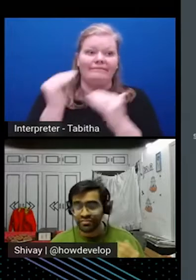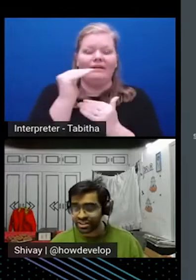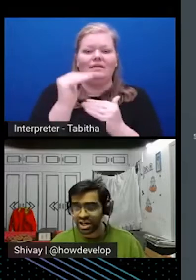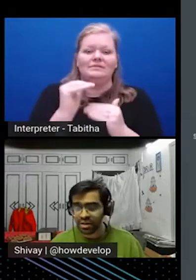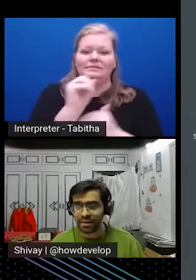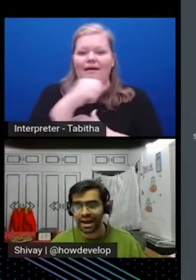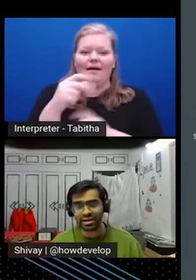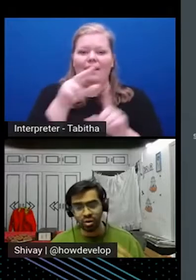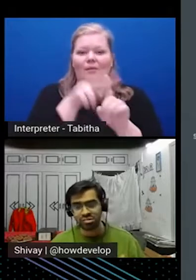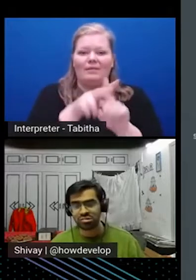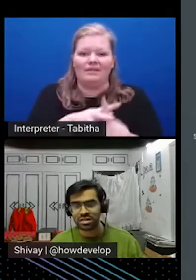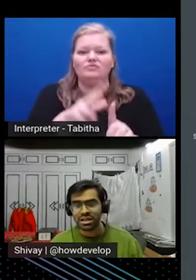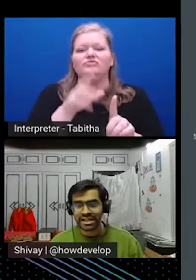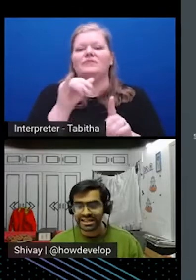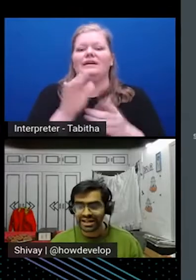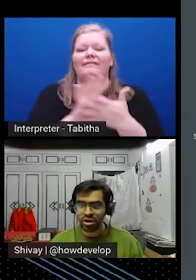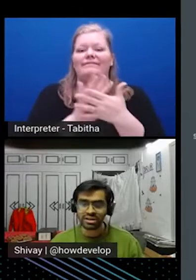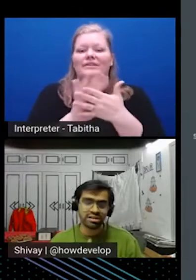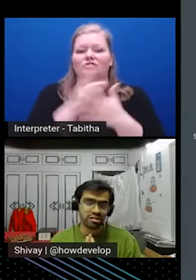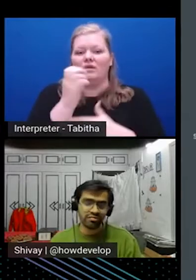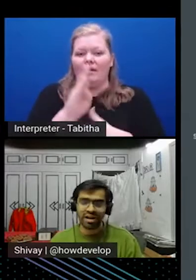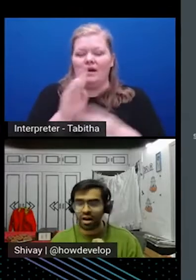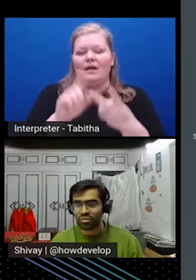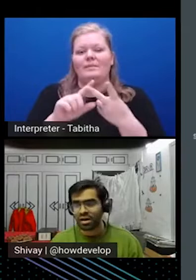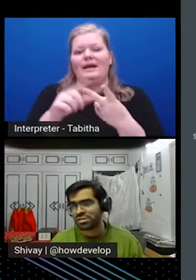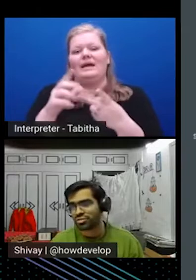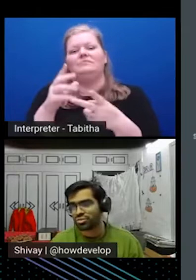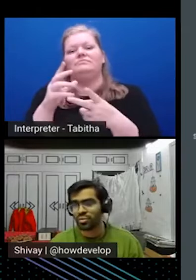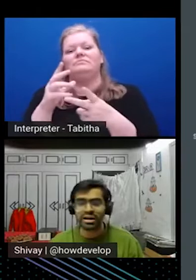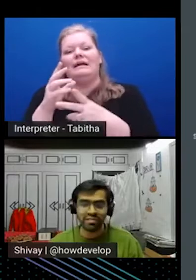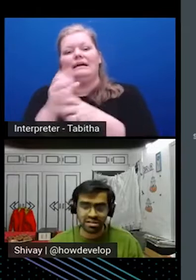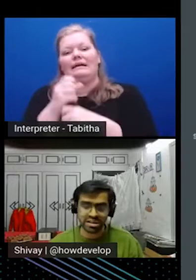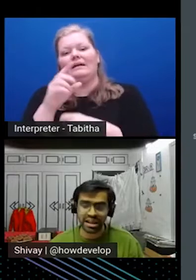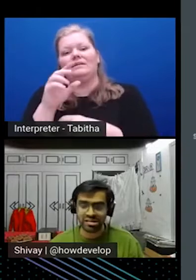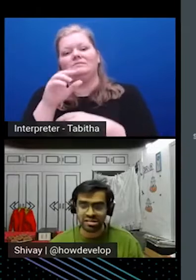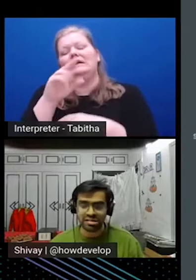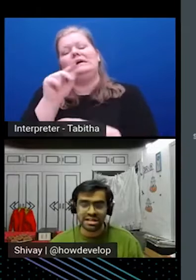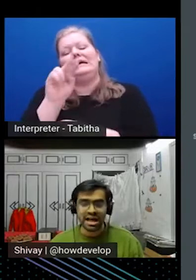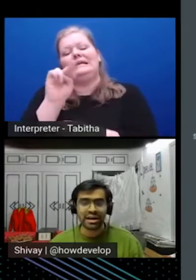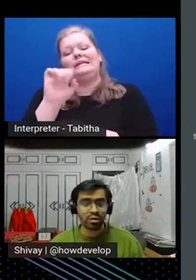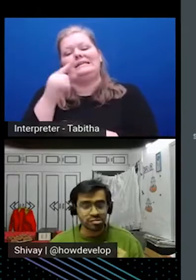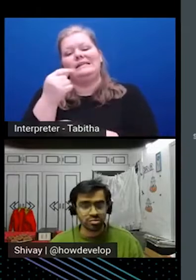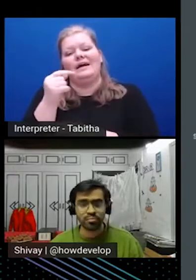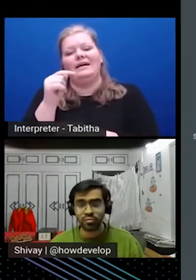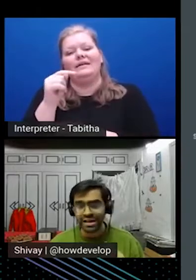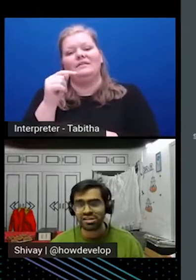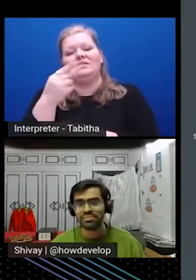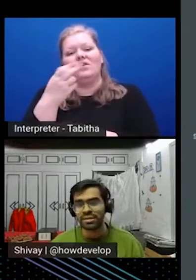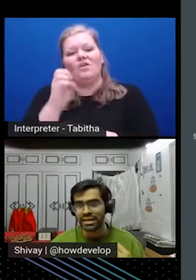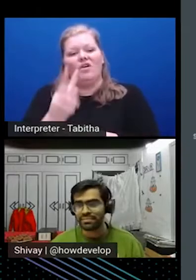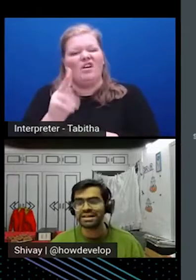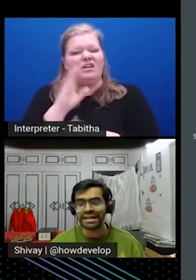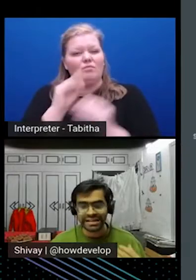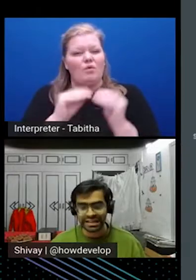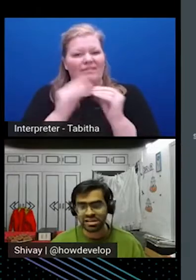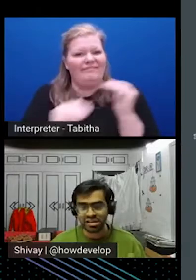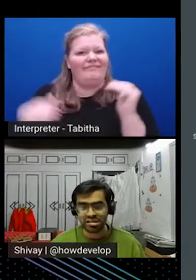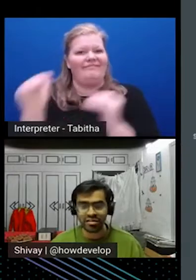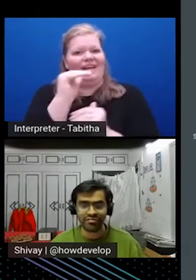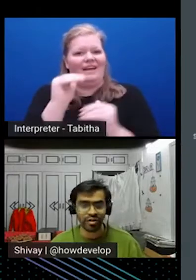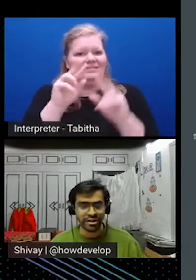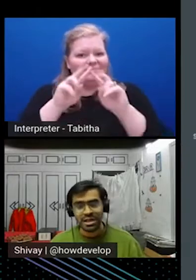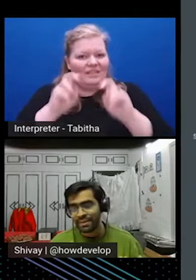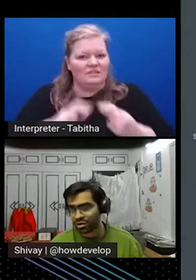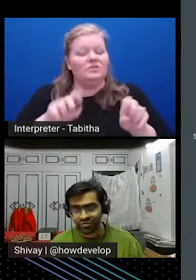the filter hub and also get nighthawk that sort of allow us to do more advanced analysis and also provide some inbuilt